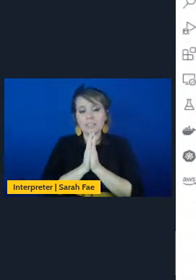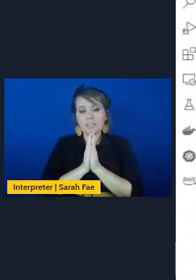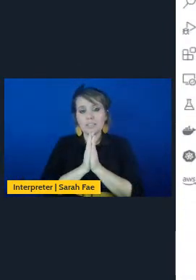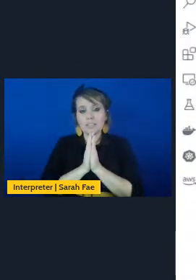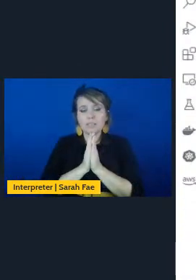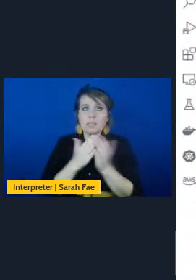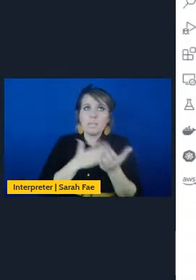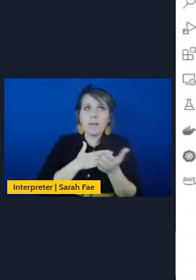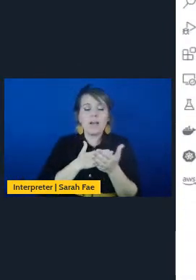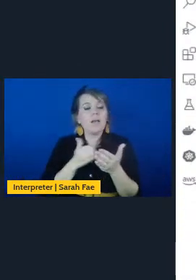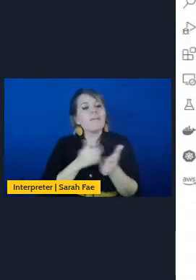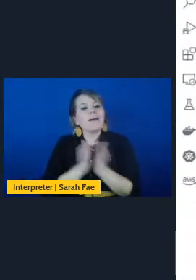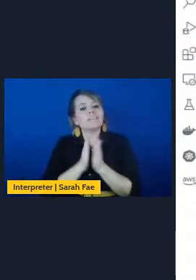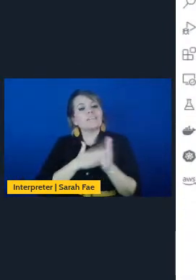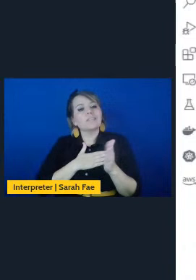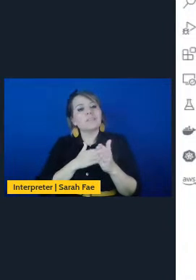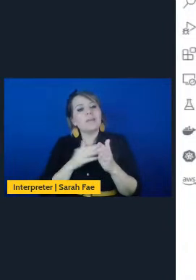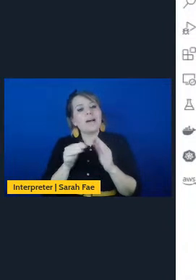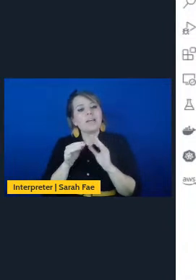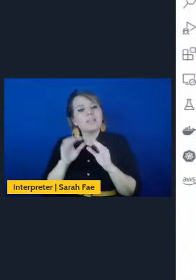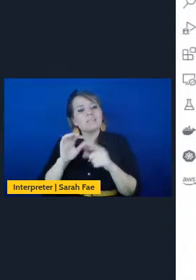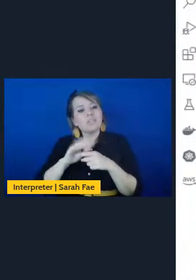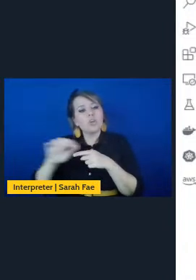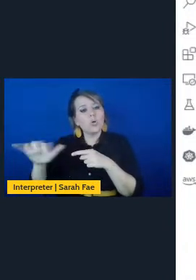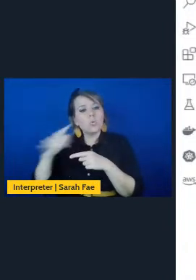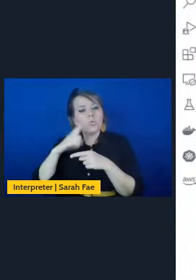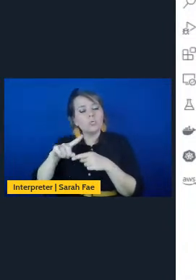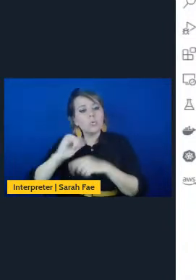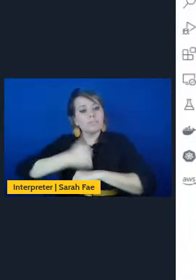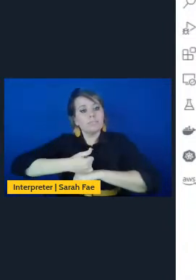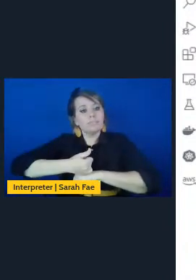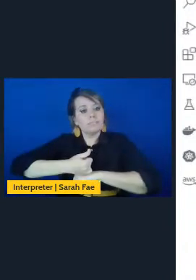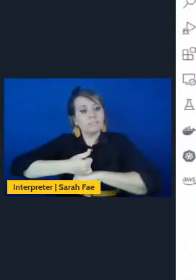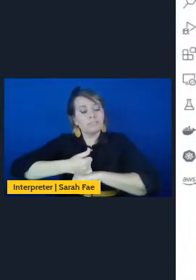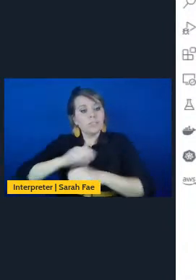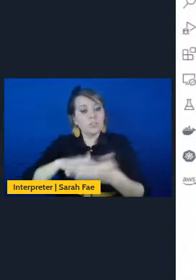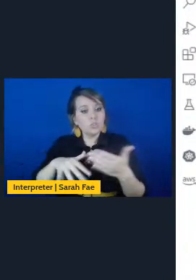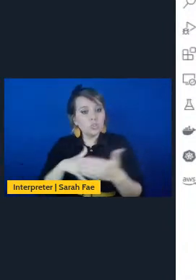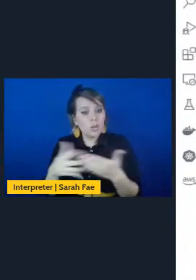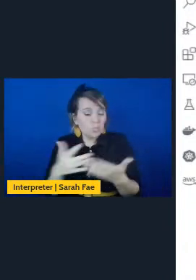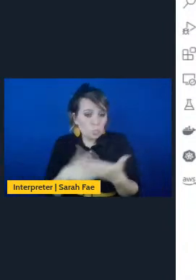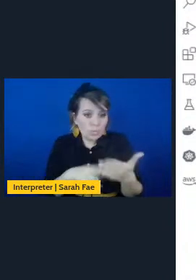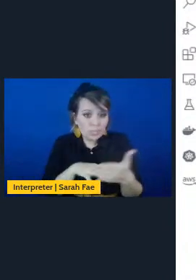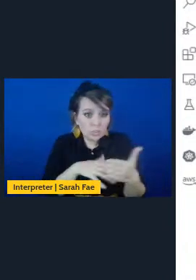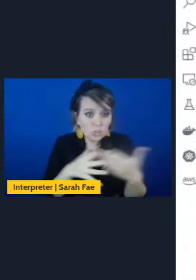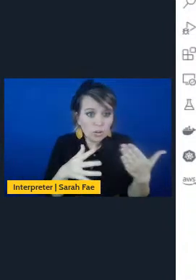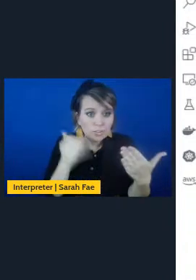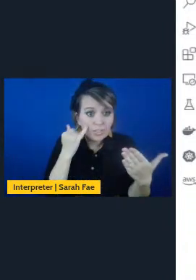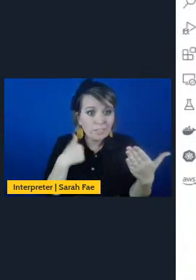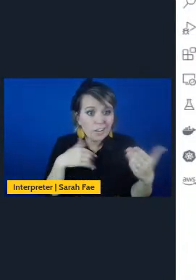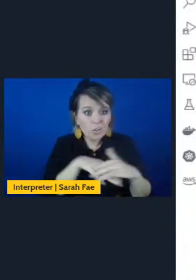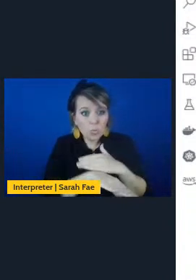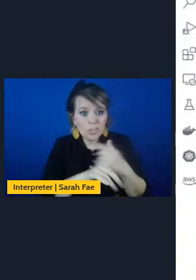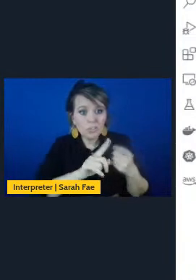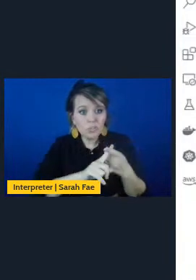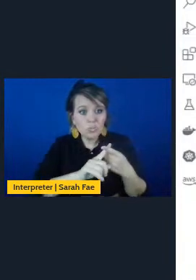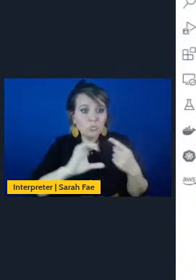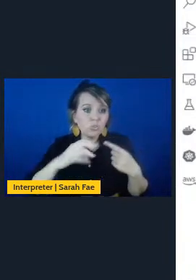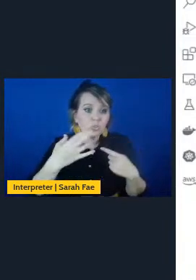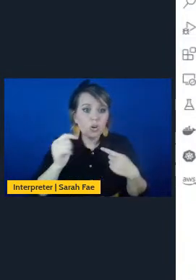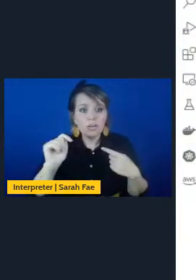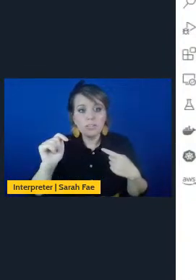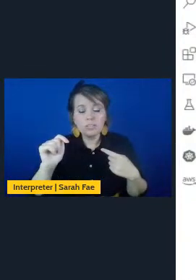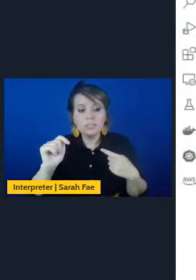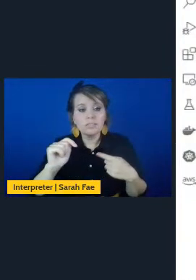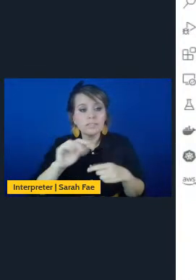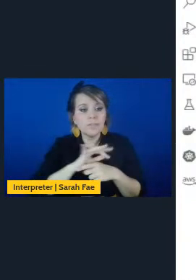my code here to install this chart. And what is this chart here? If I were to go into this new DynamoDB app chart function,